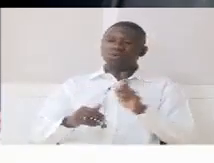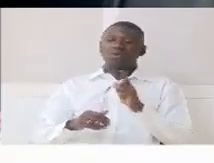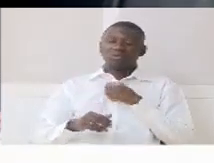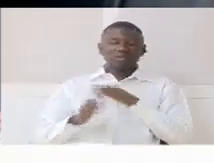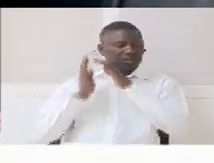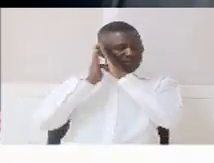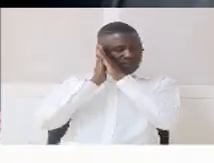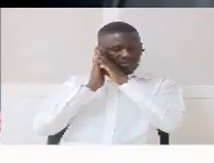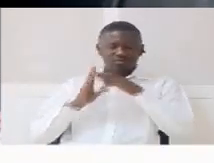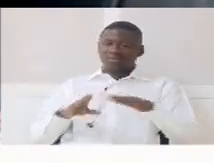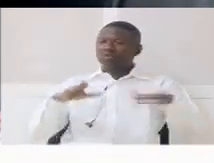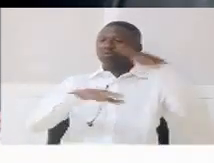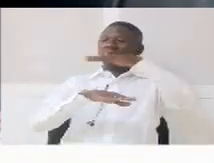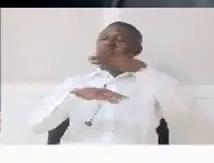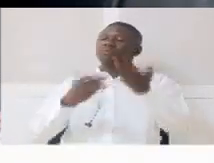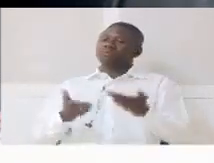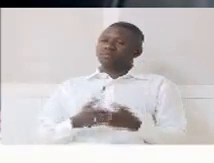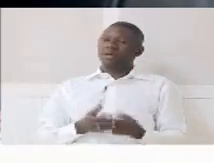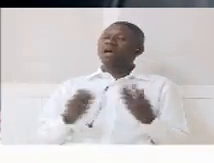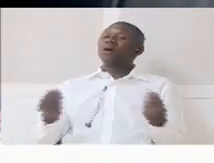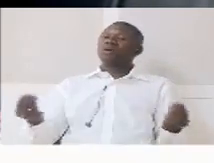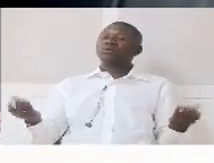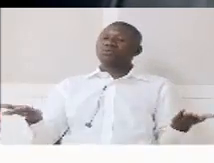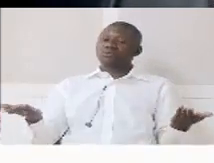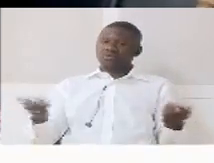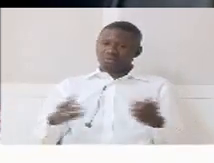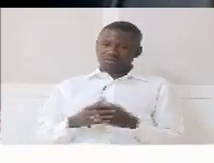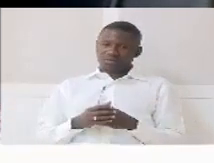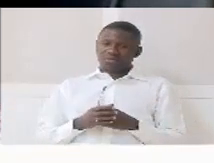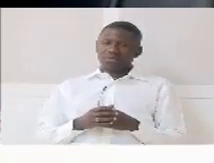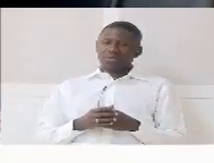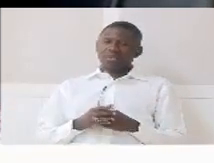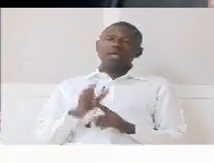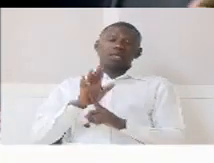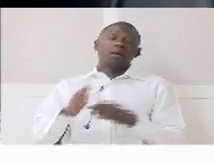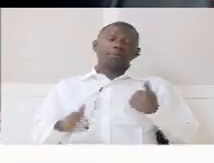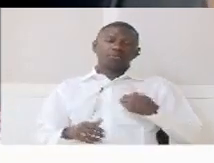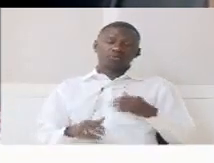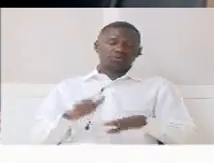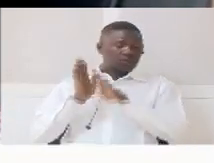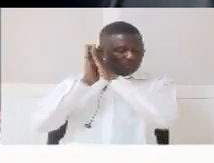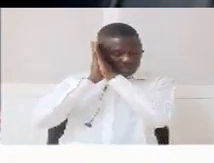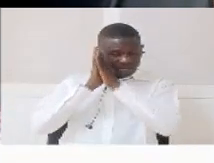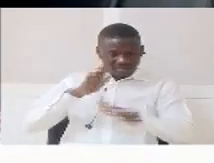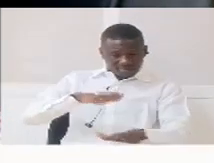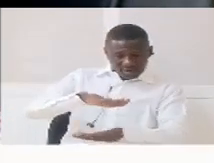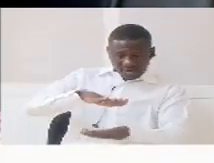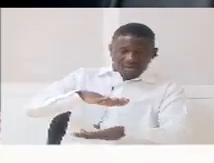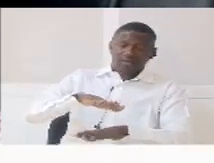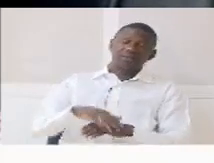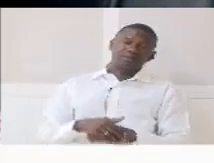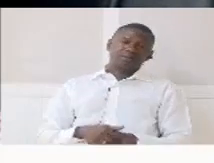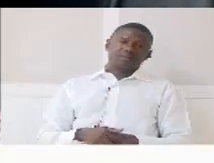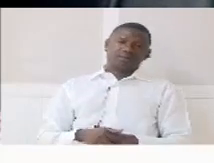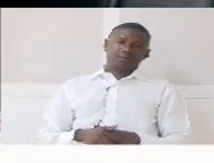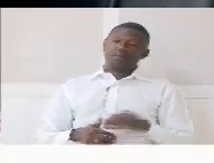on top of it. So benyadil. So how do you see that? Minikela duma. Those who lie by on the right, floor. By right, la duma. And by right, nobody